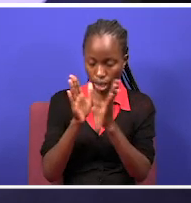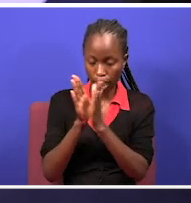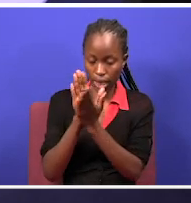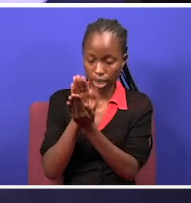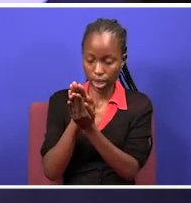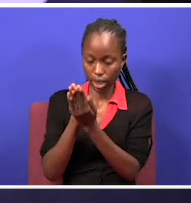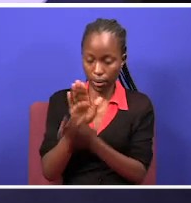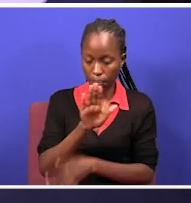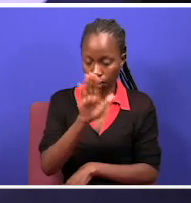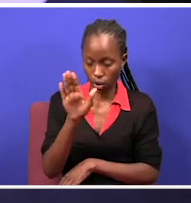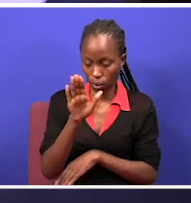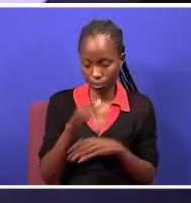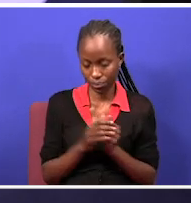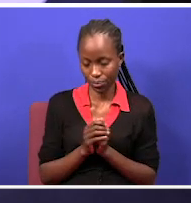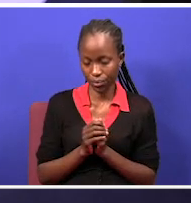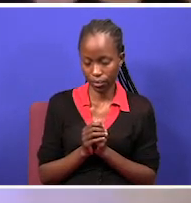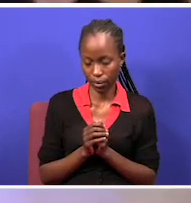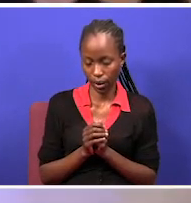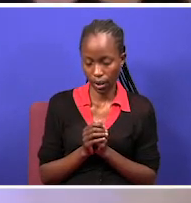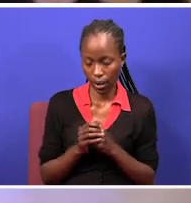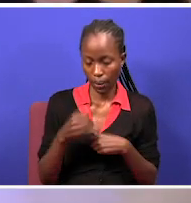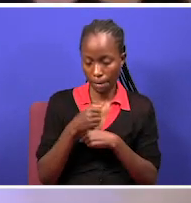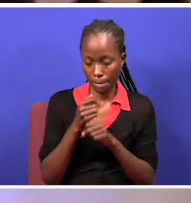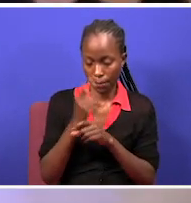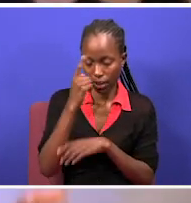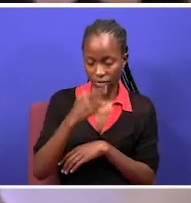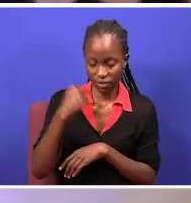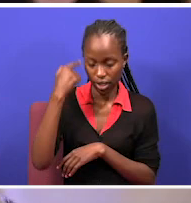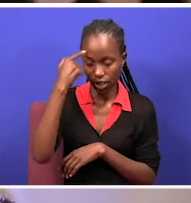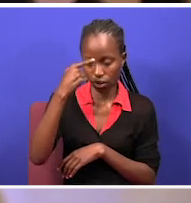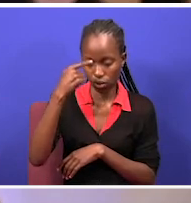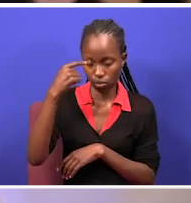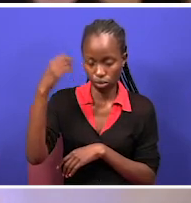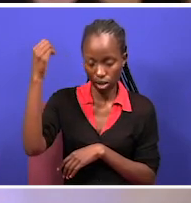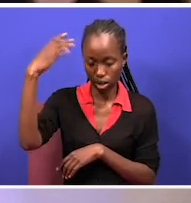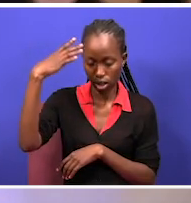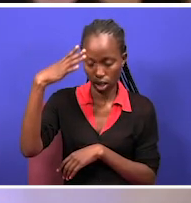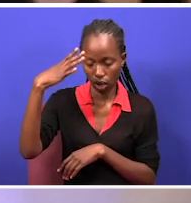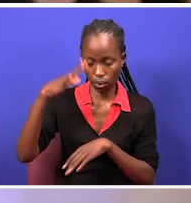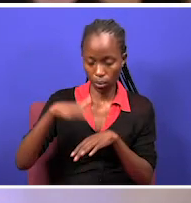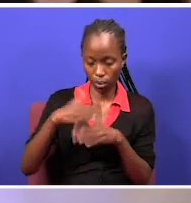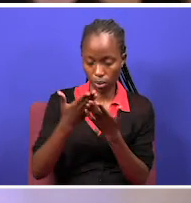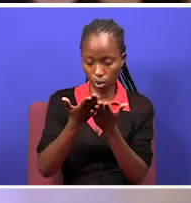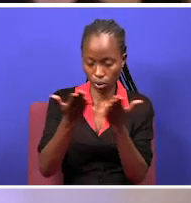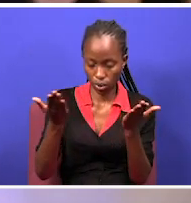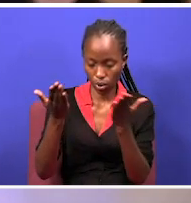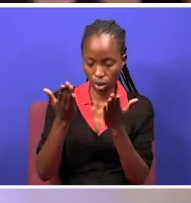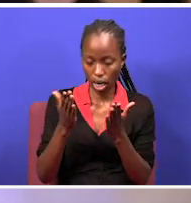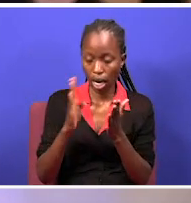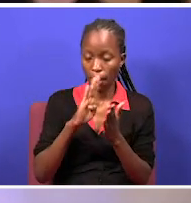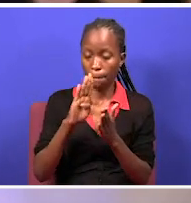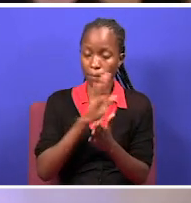and keep you. Make his face shine upon you and